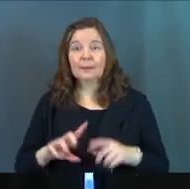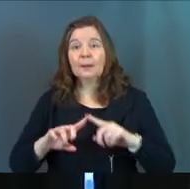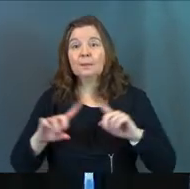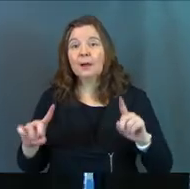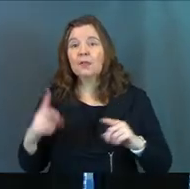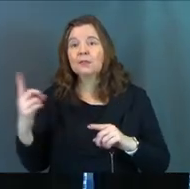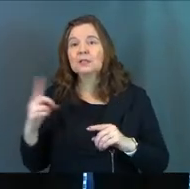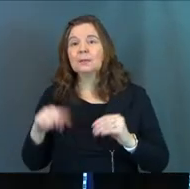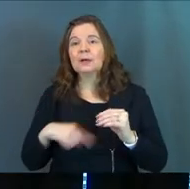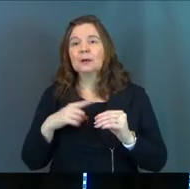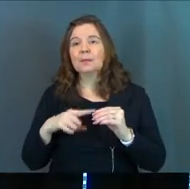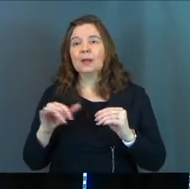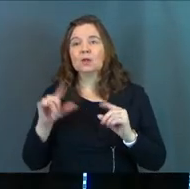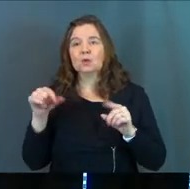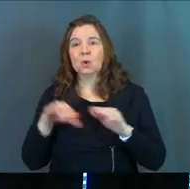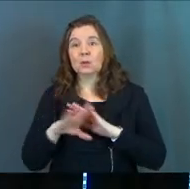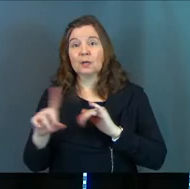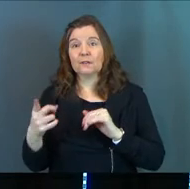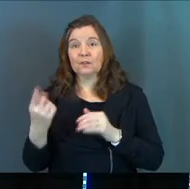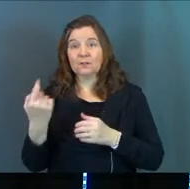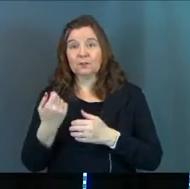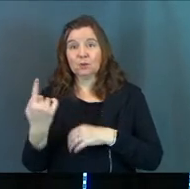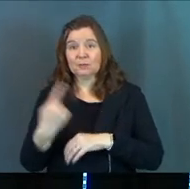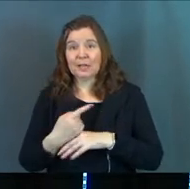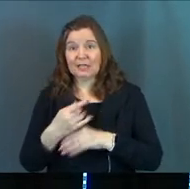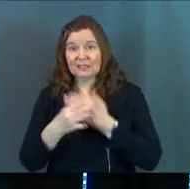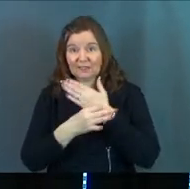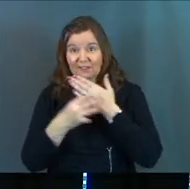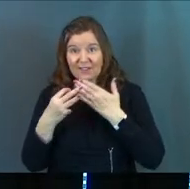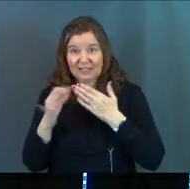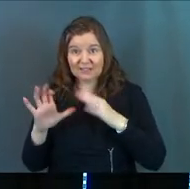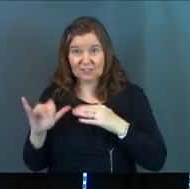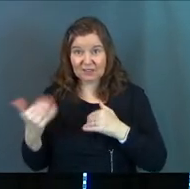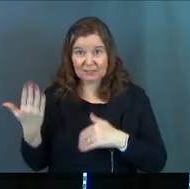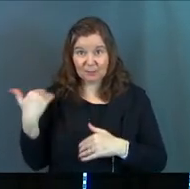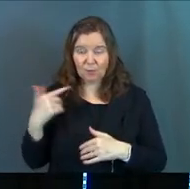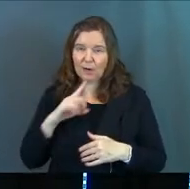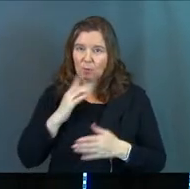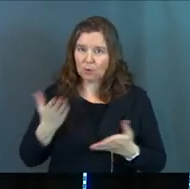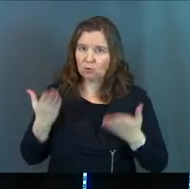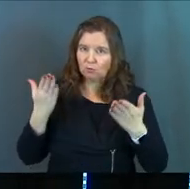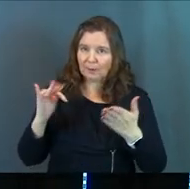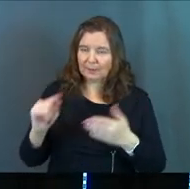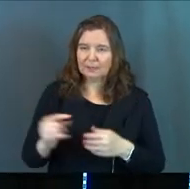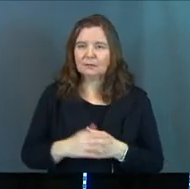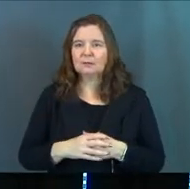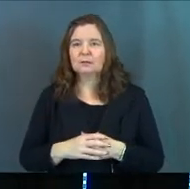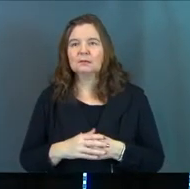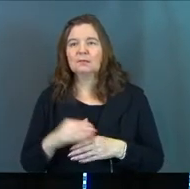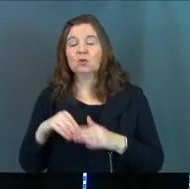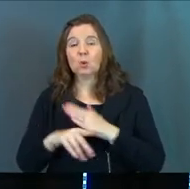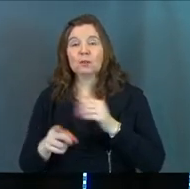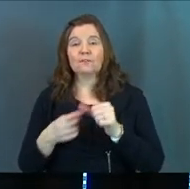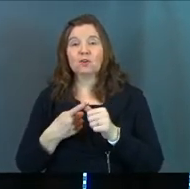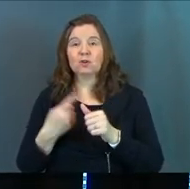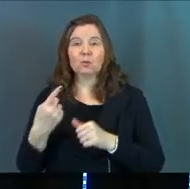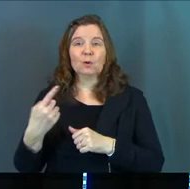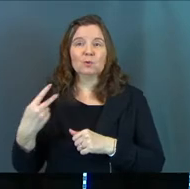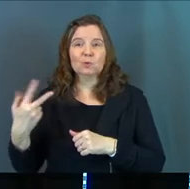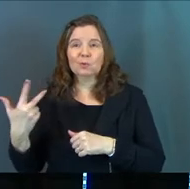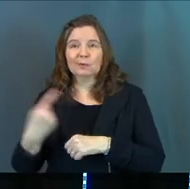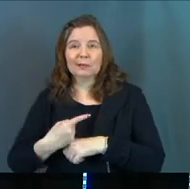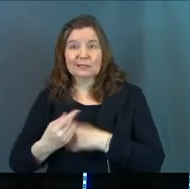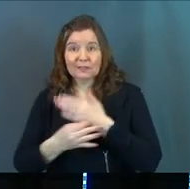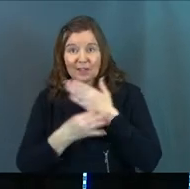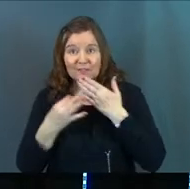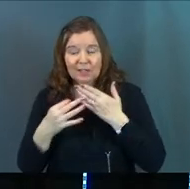But there's something about, like, you go into the first few days of a fast. If you've ever done this before, I highly recommend it. But it's like, if you go with the first few days into a fast